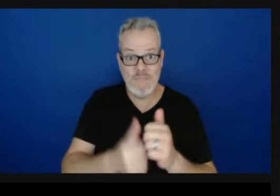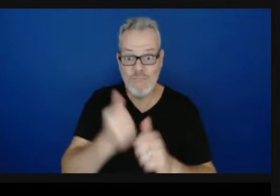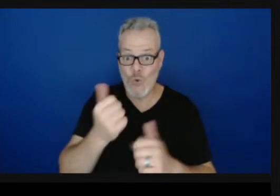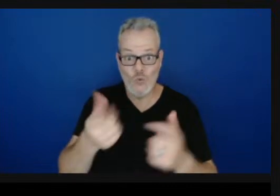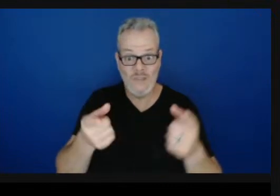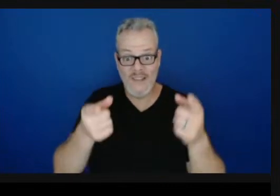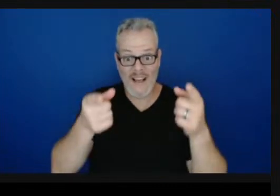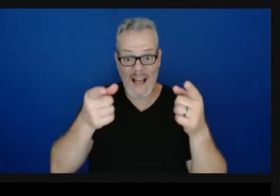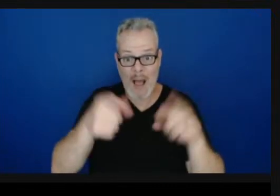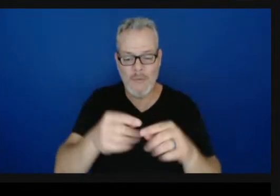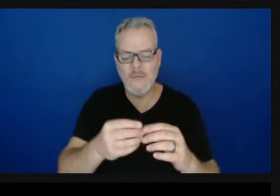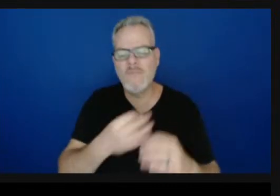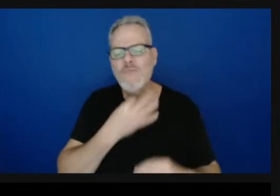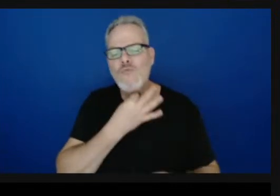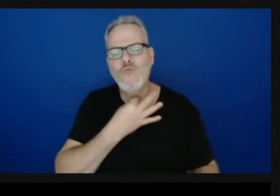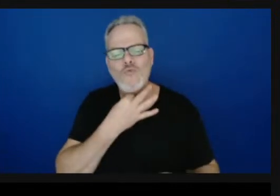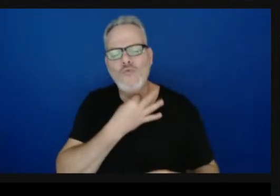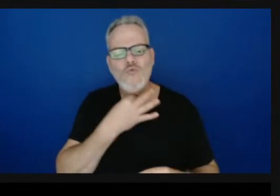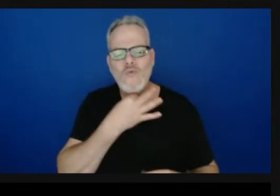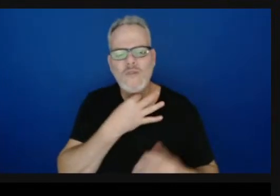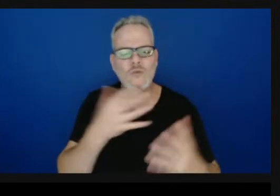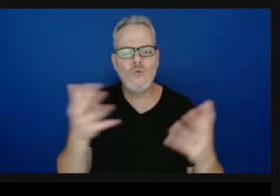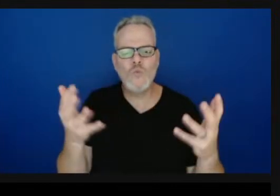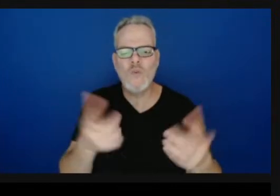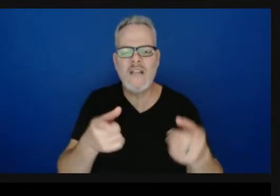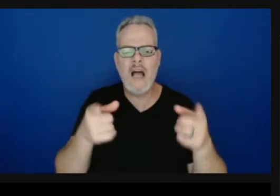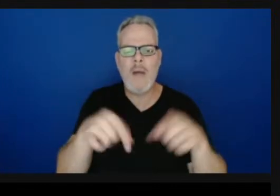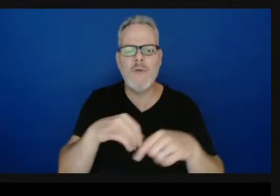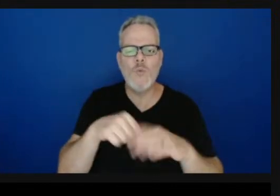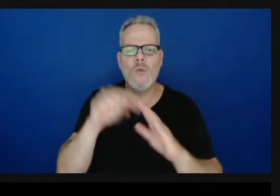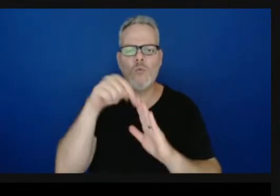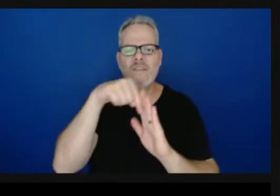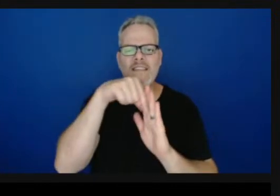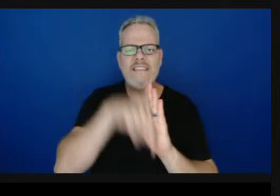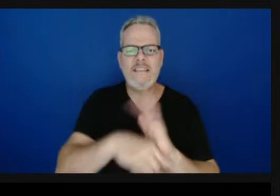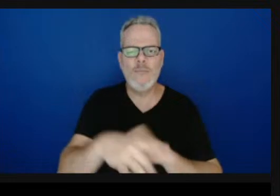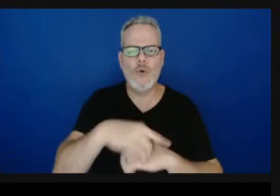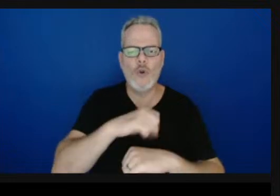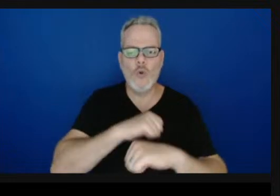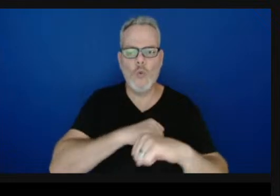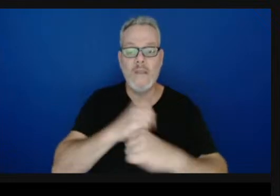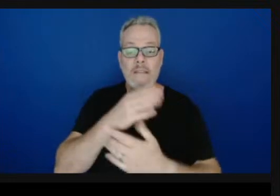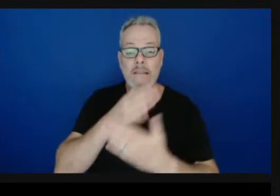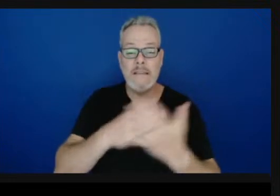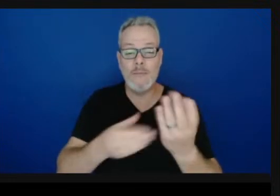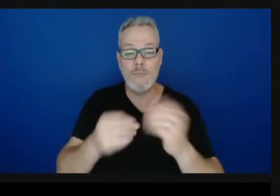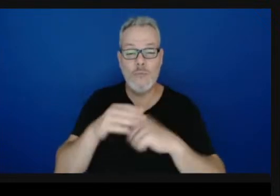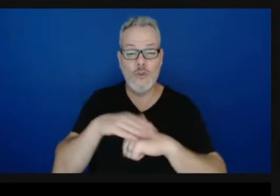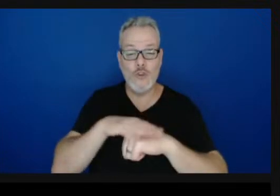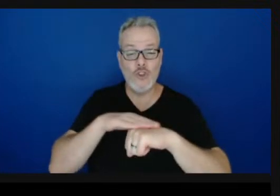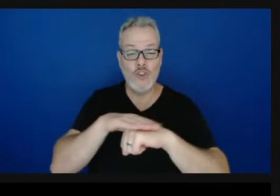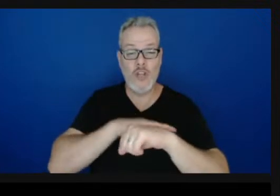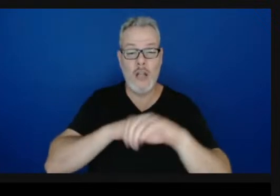more of a curiosity than anything, or what is happening with these deep earthquakes. They're a little shallower than some of the deeper clusters we've seen in the past,